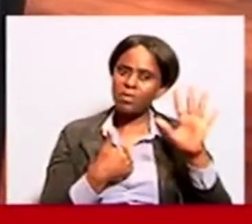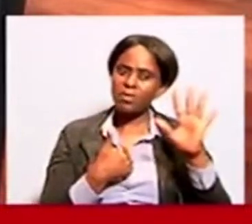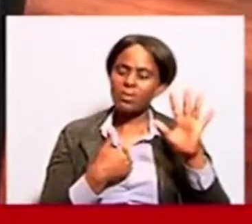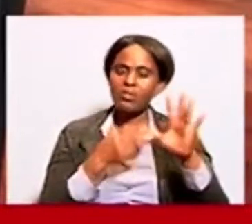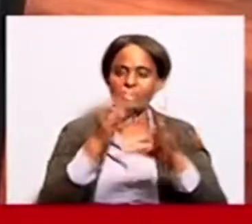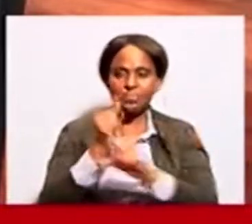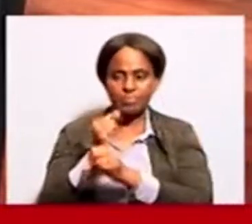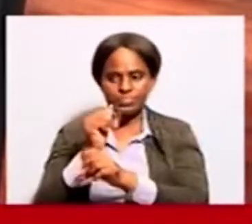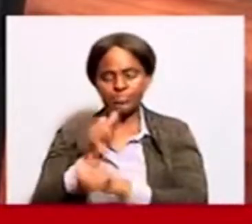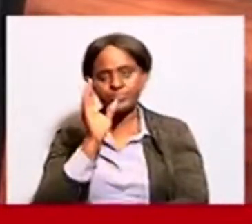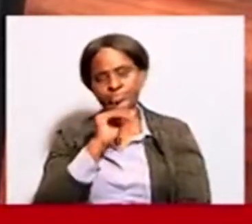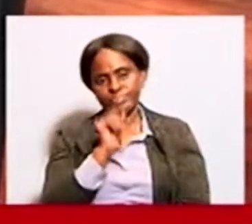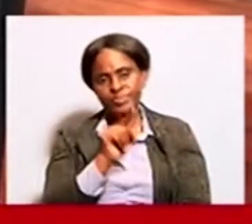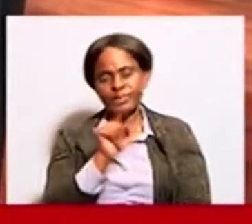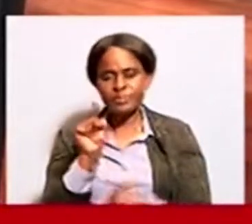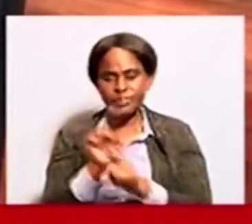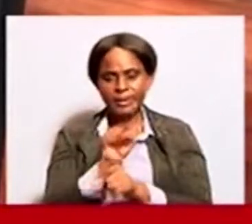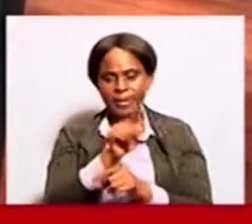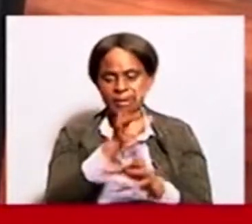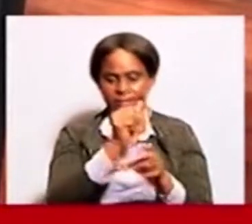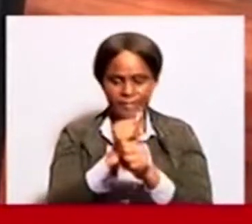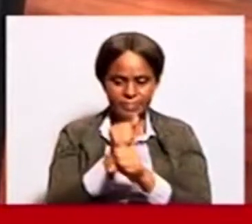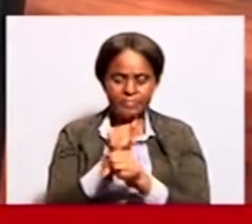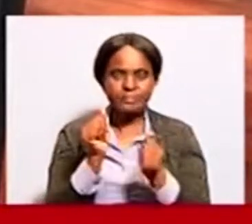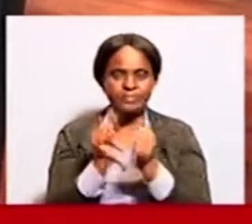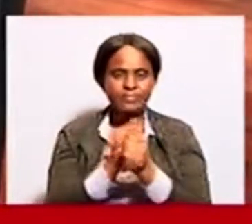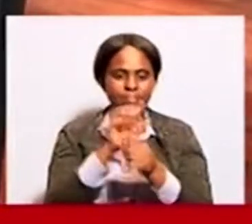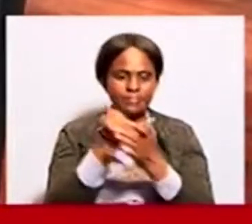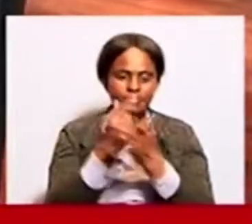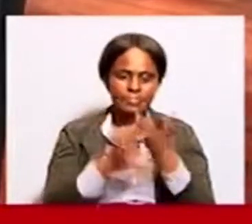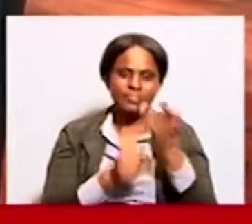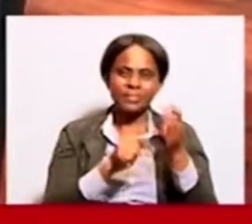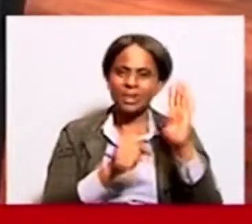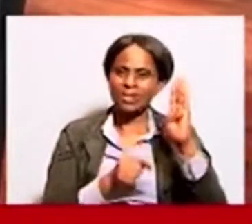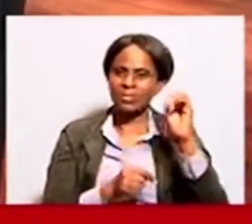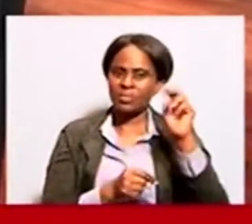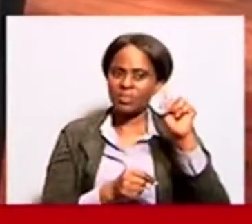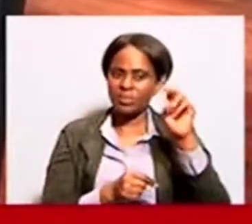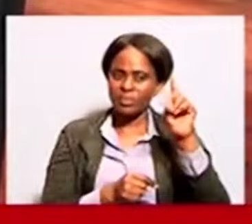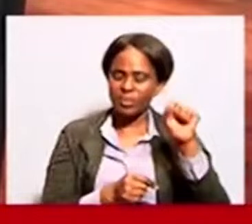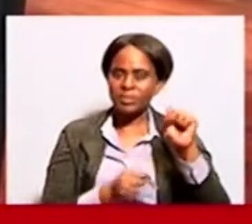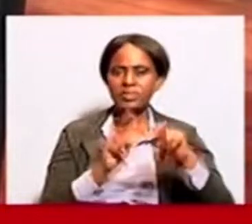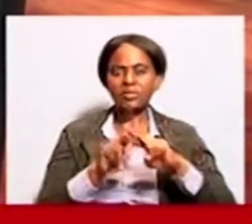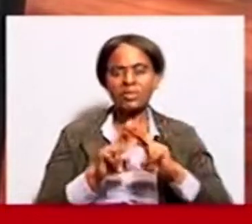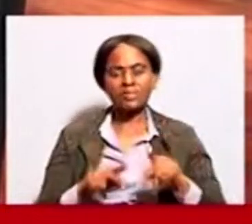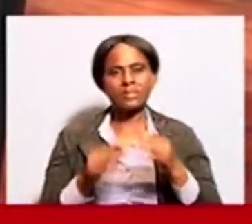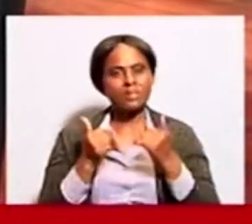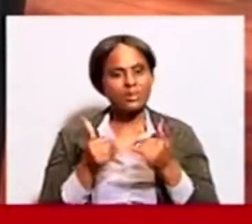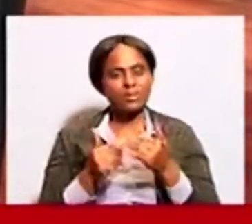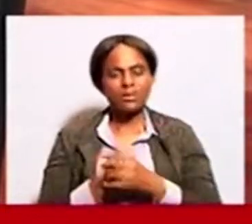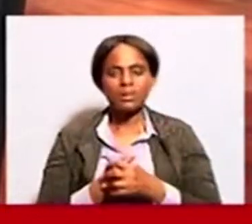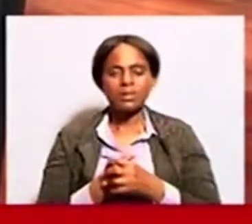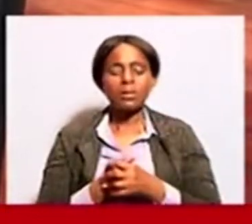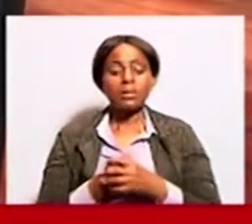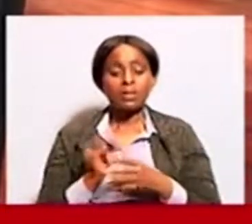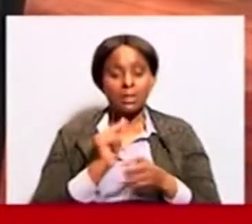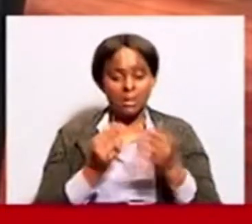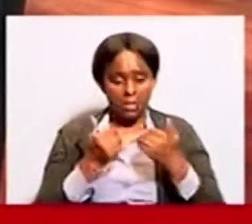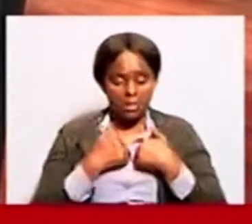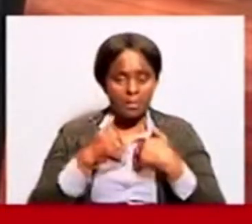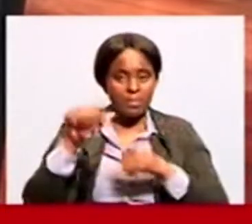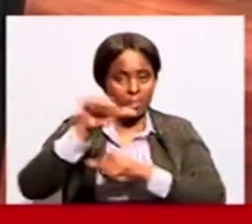advance payment, and the advance payment was accompanied by advance bond, Chair. Now, we've gone